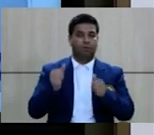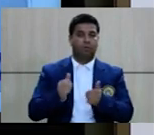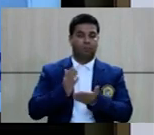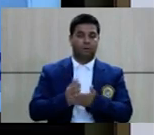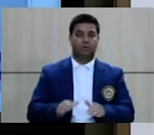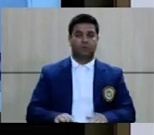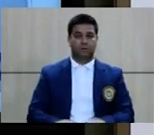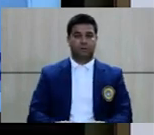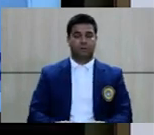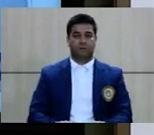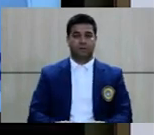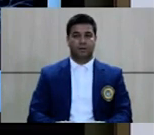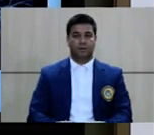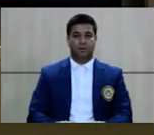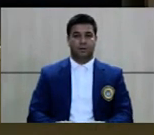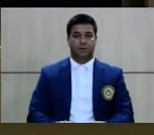bo'ladi.